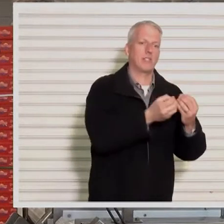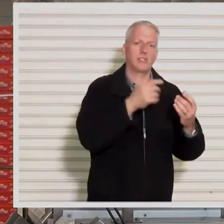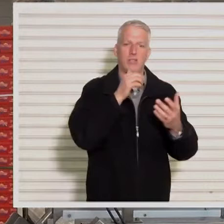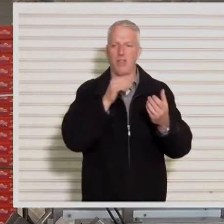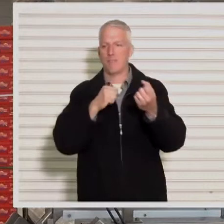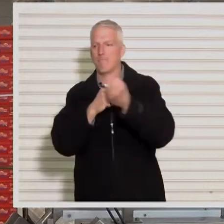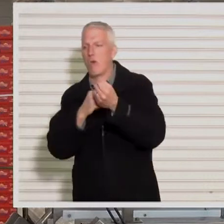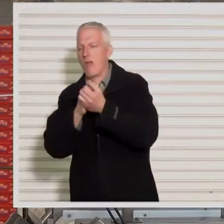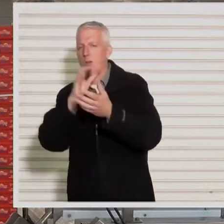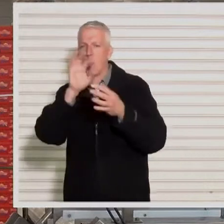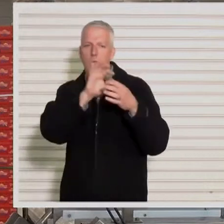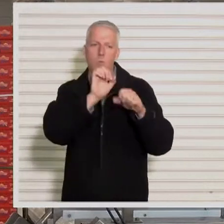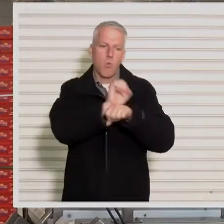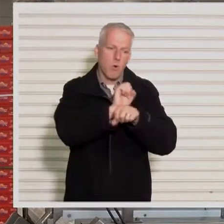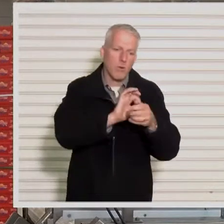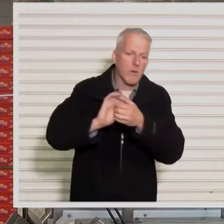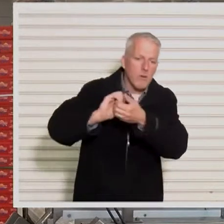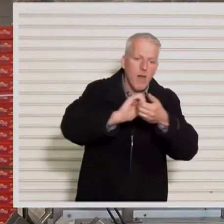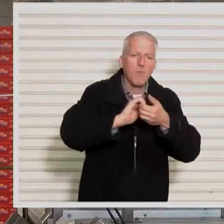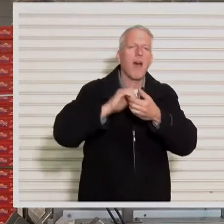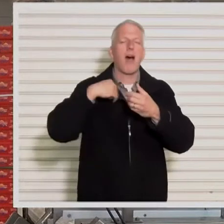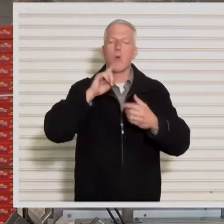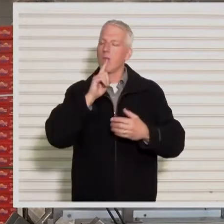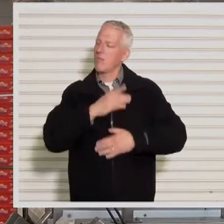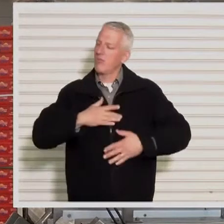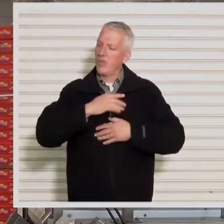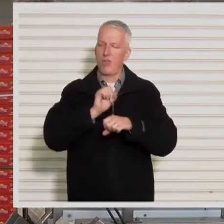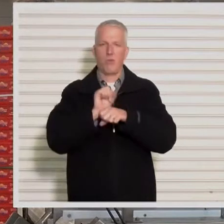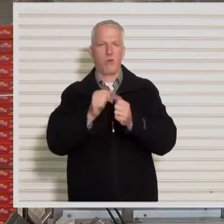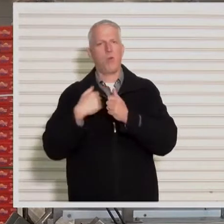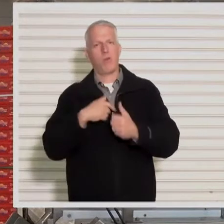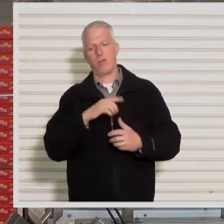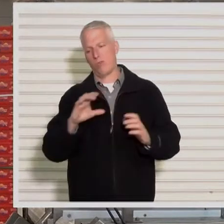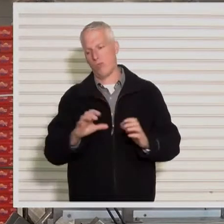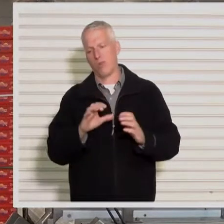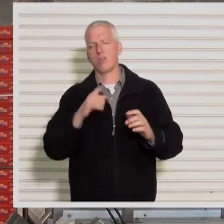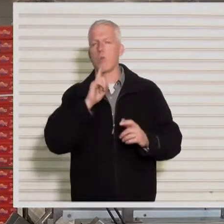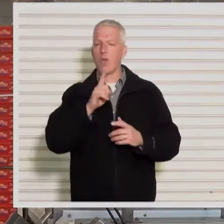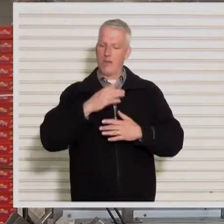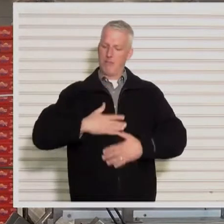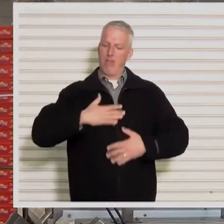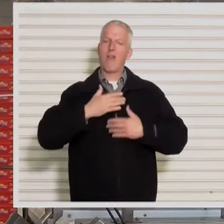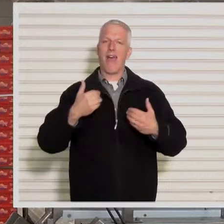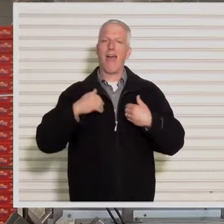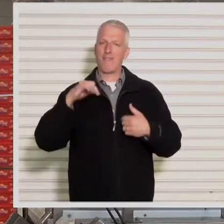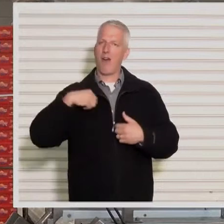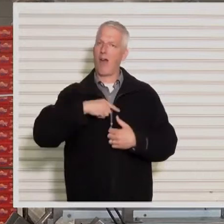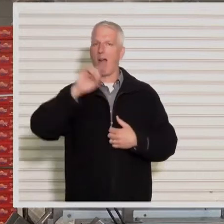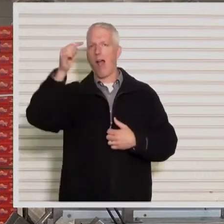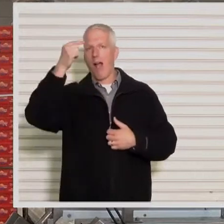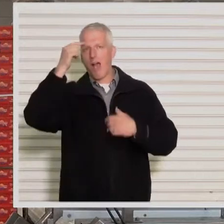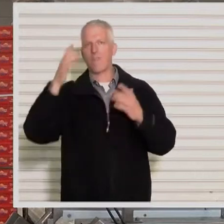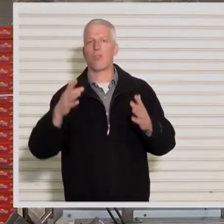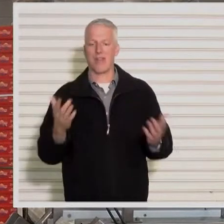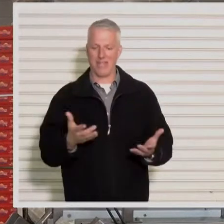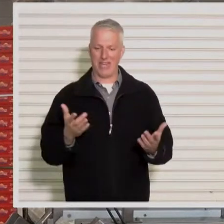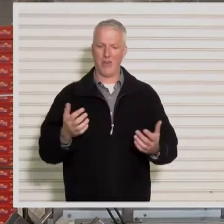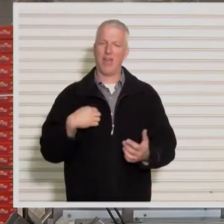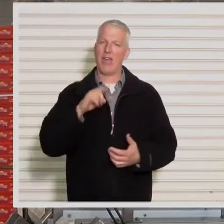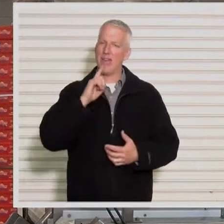I appreciate that work. We all do. And it's a pleasure to have our governor here. And it is